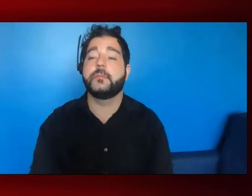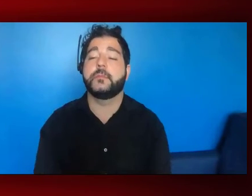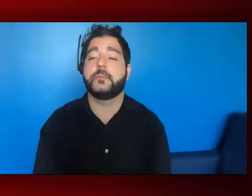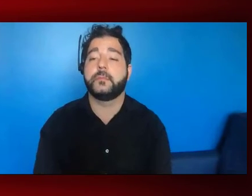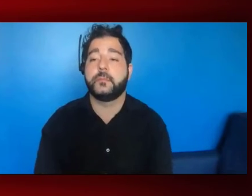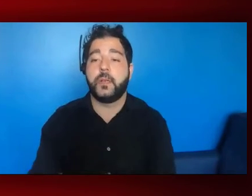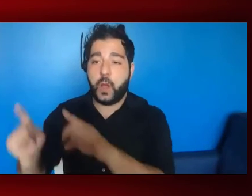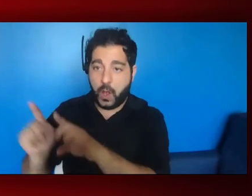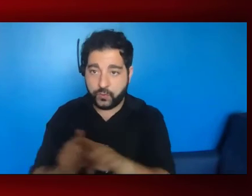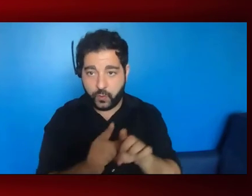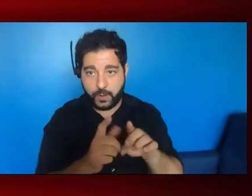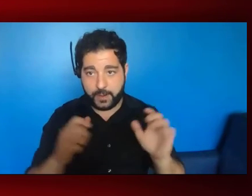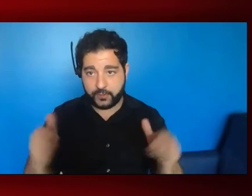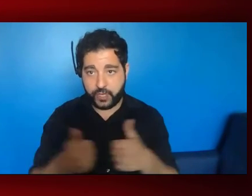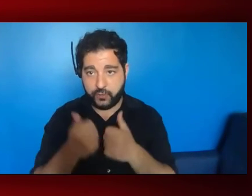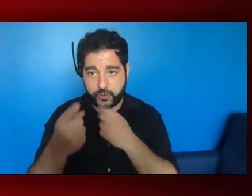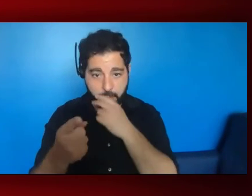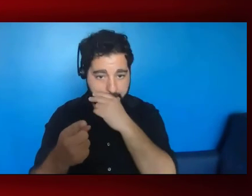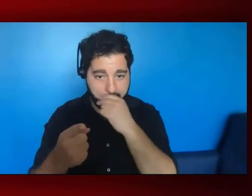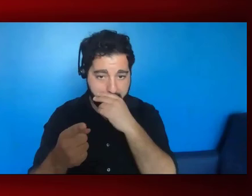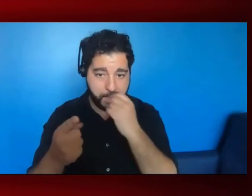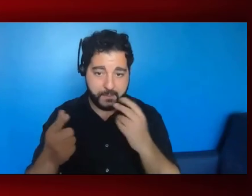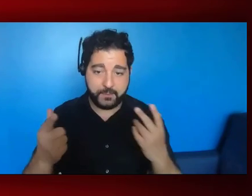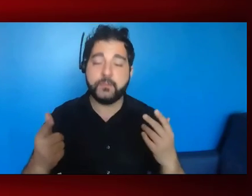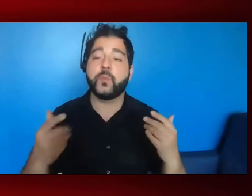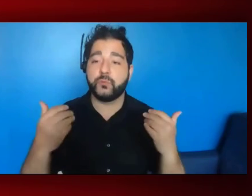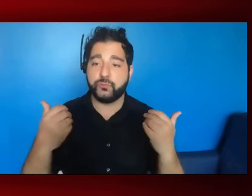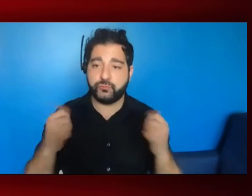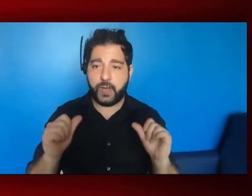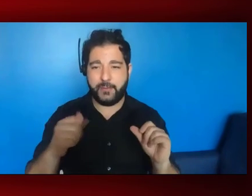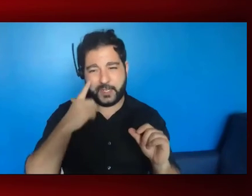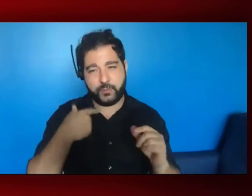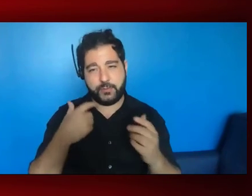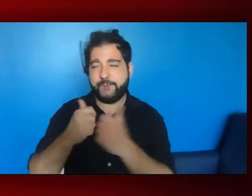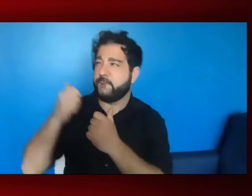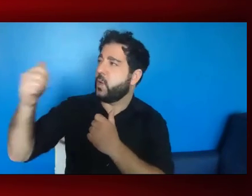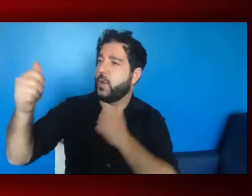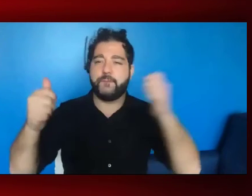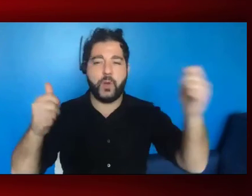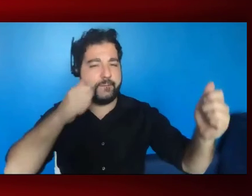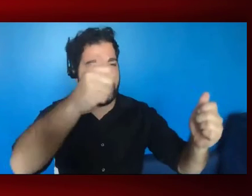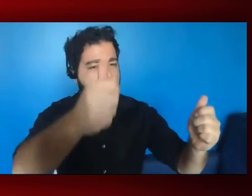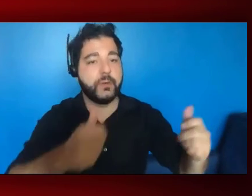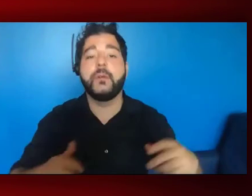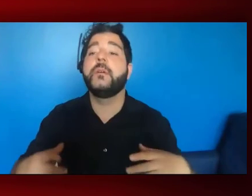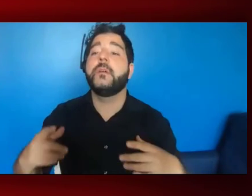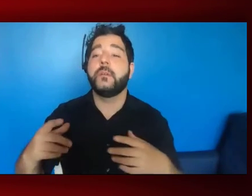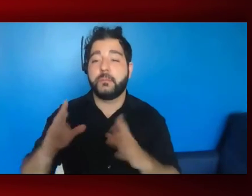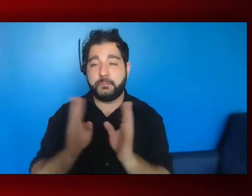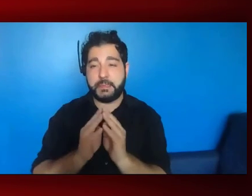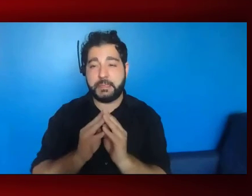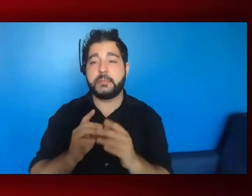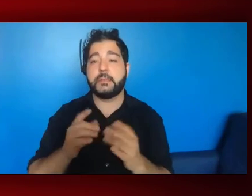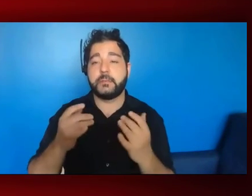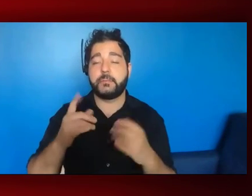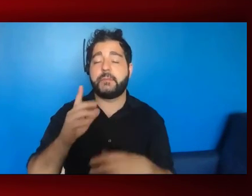going to challenge you to try, since we're all far apart and the meetings are still 15 to 25 minutes